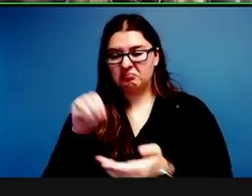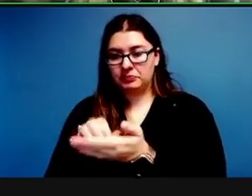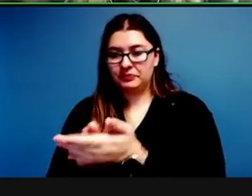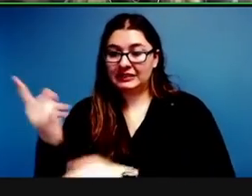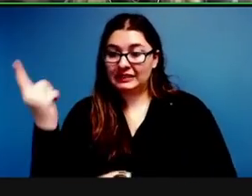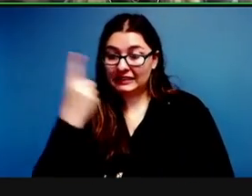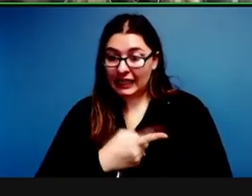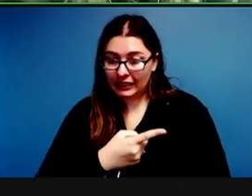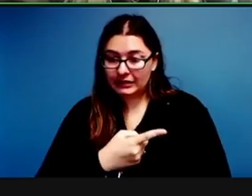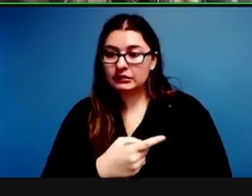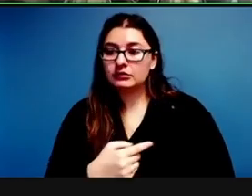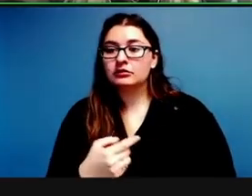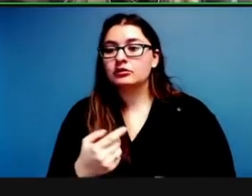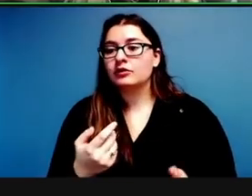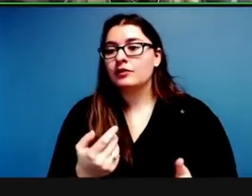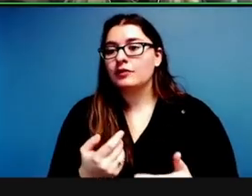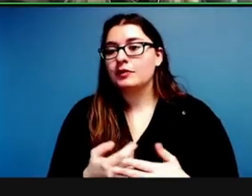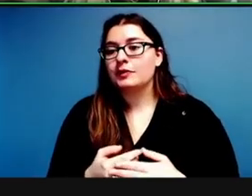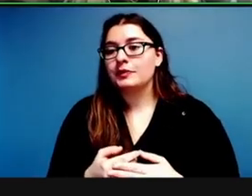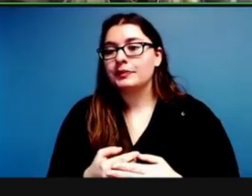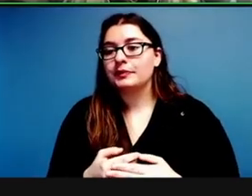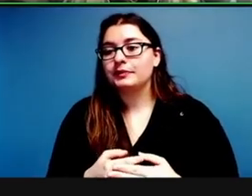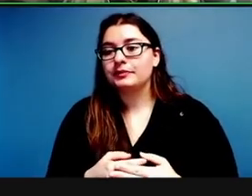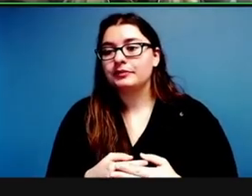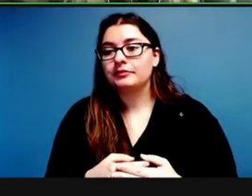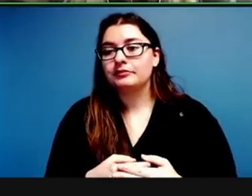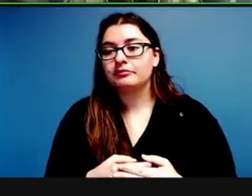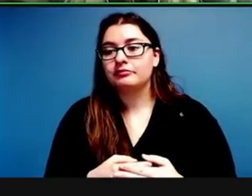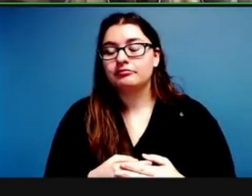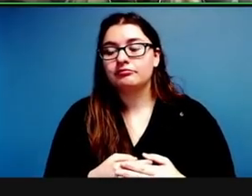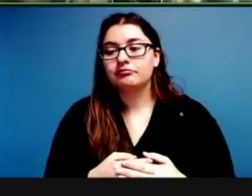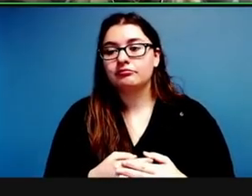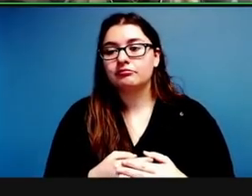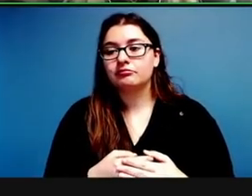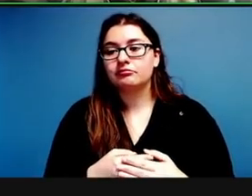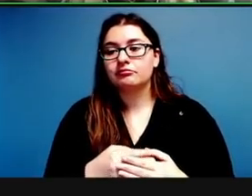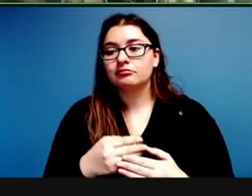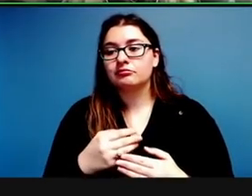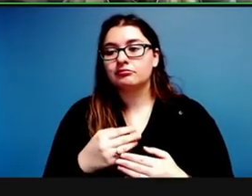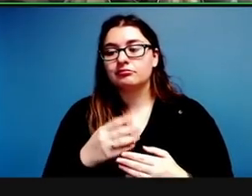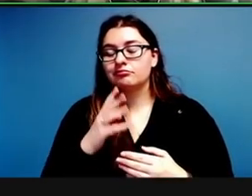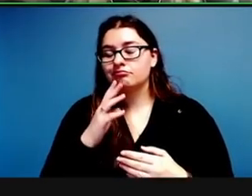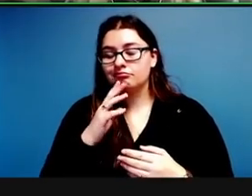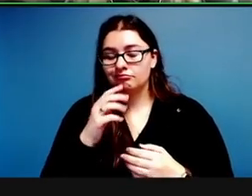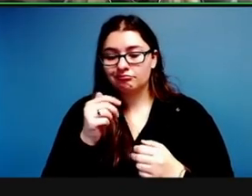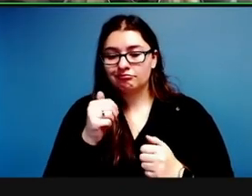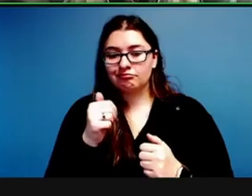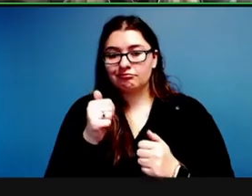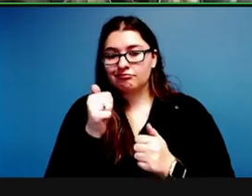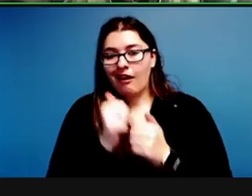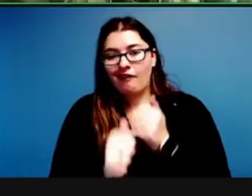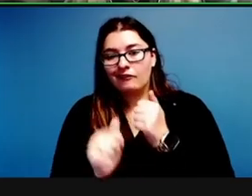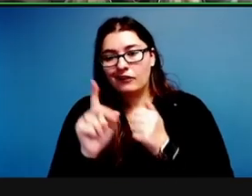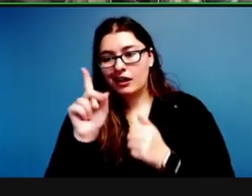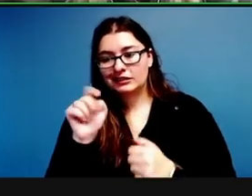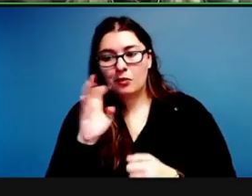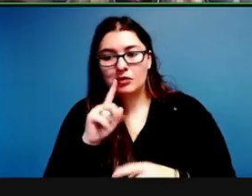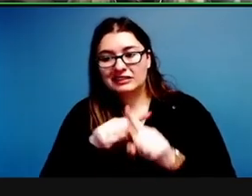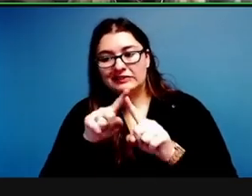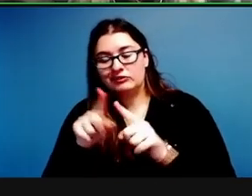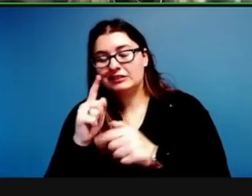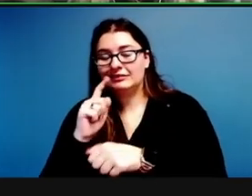date. So we're going to have every date differently depending on when your child's IEP